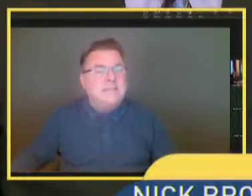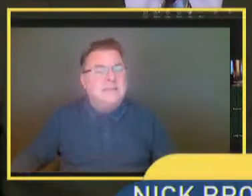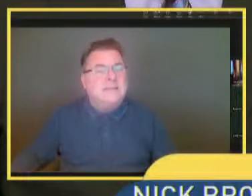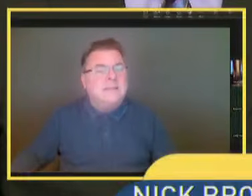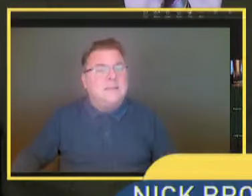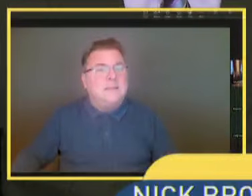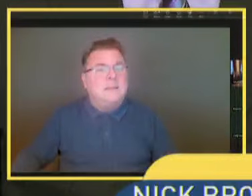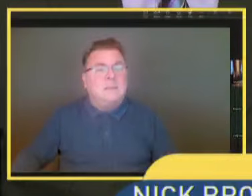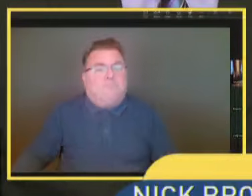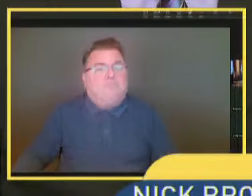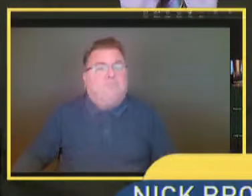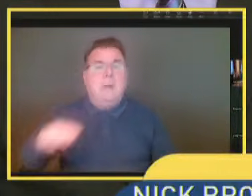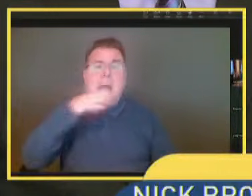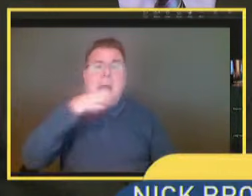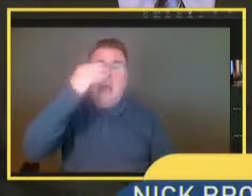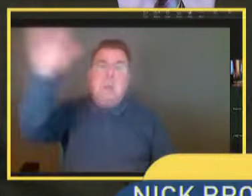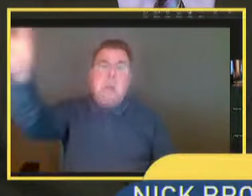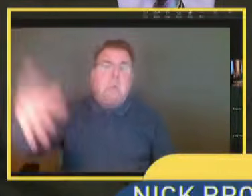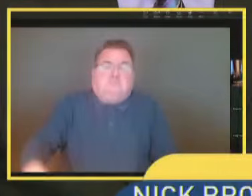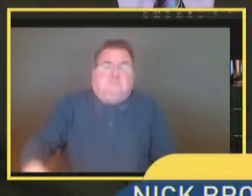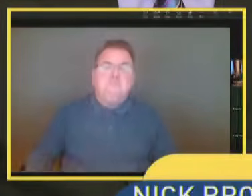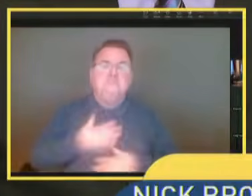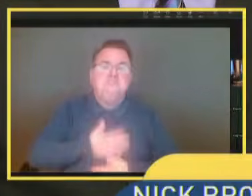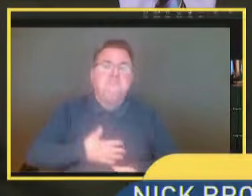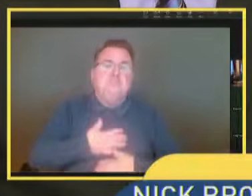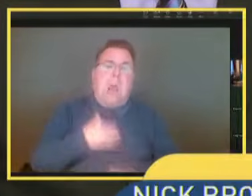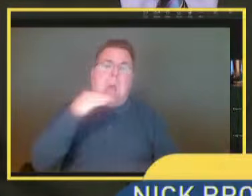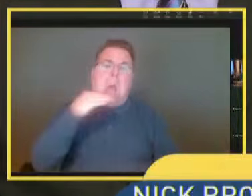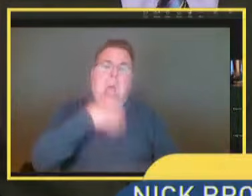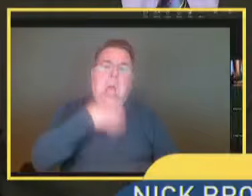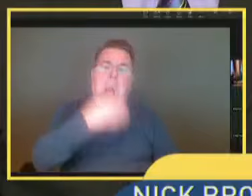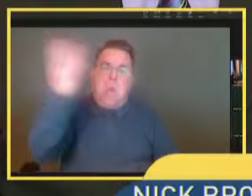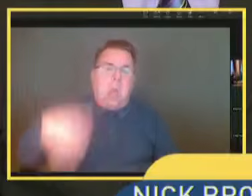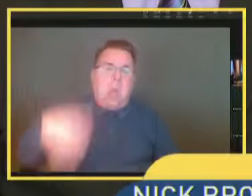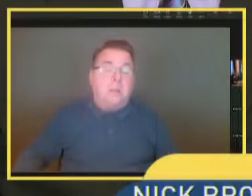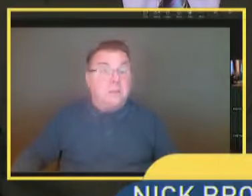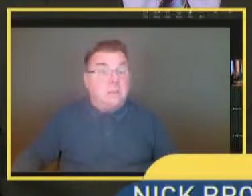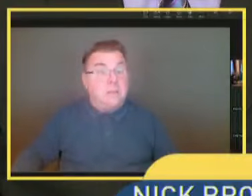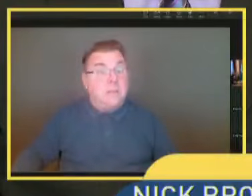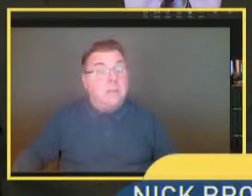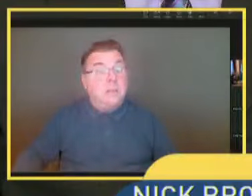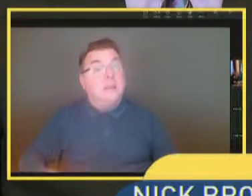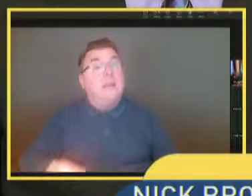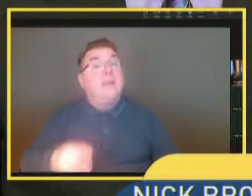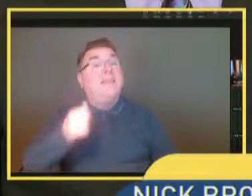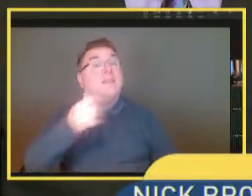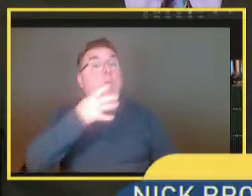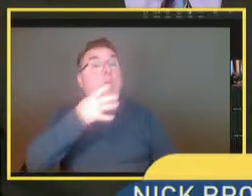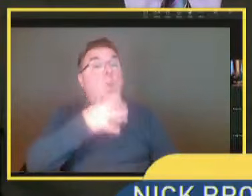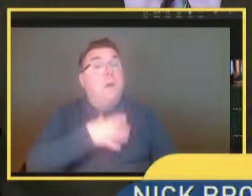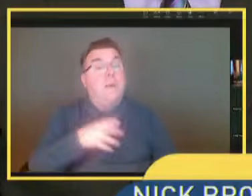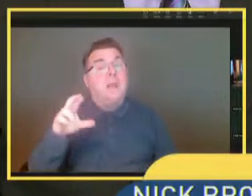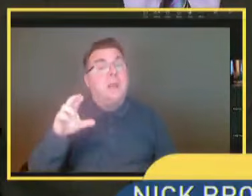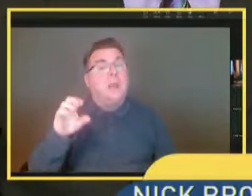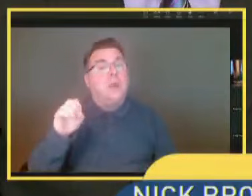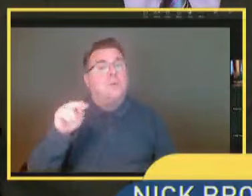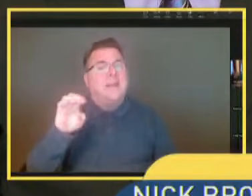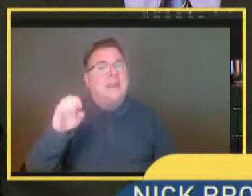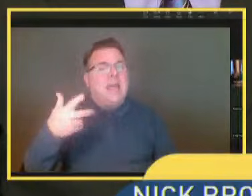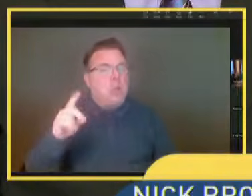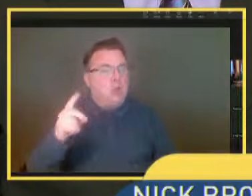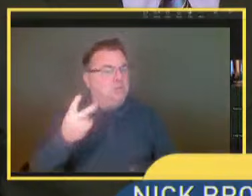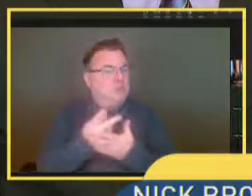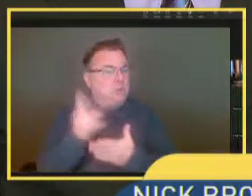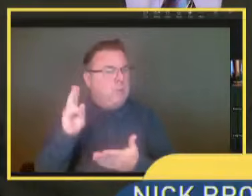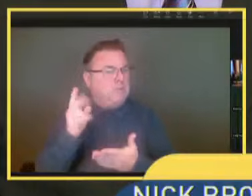comfortable doing that. And after the shooting and death of Renee Good just a week or two ago,